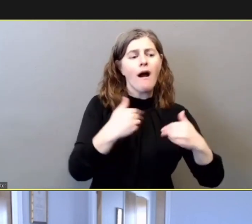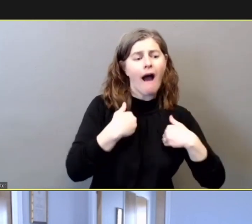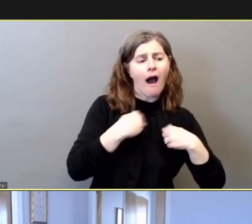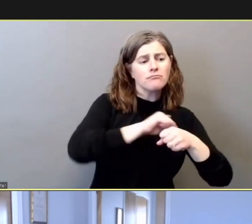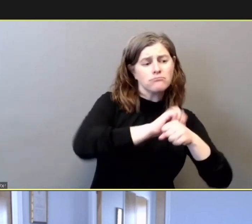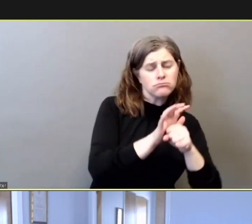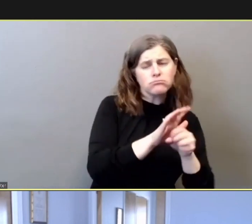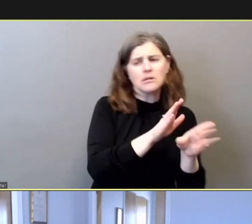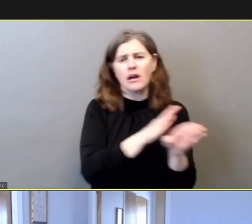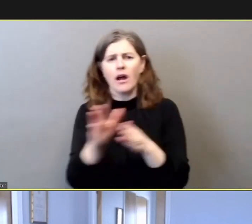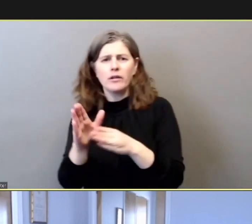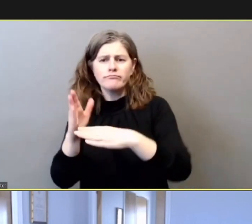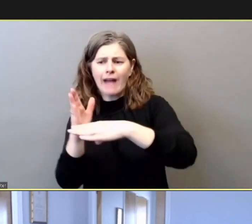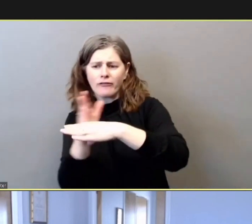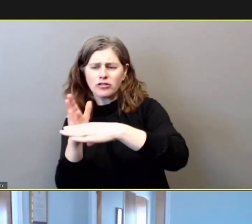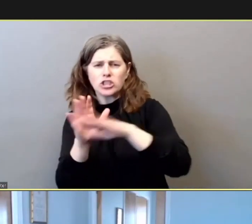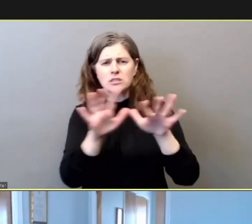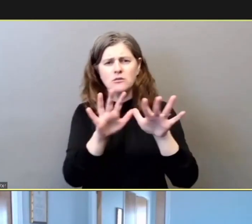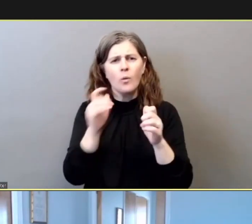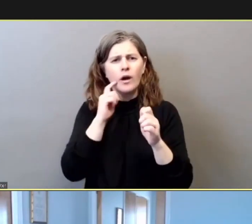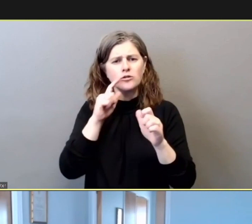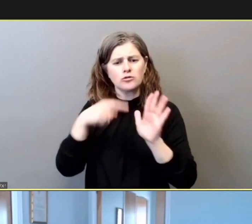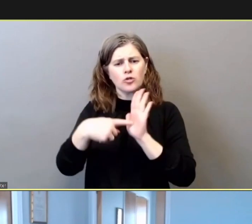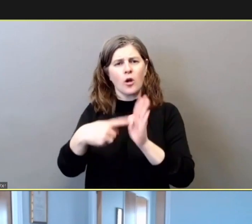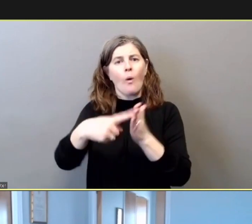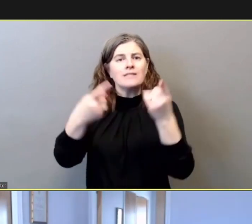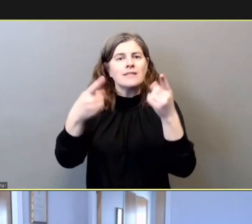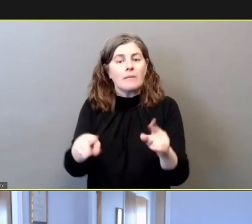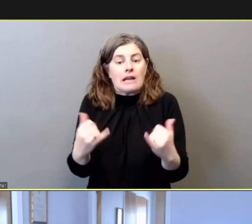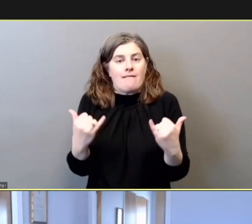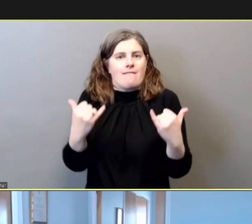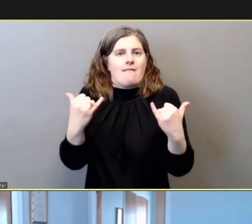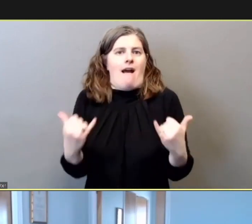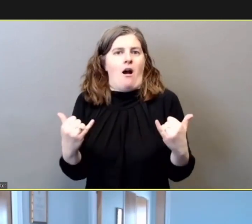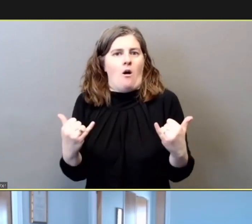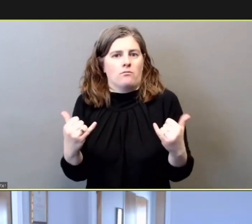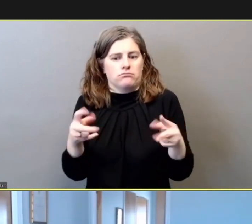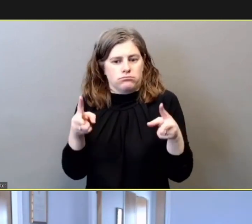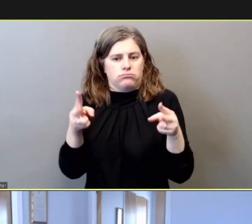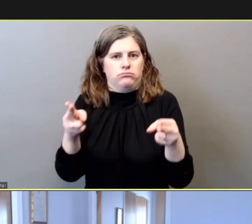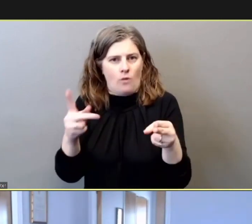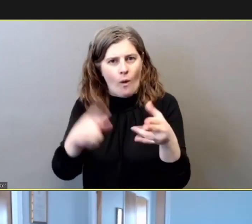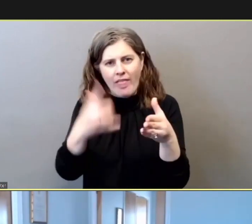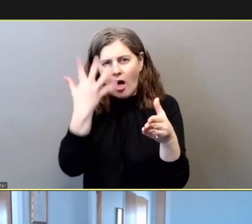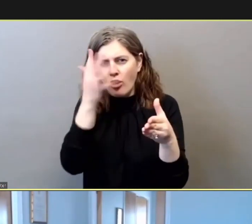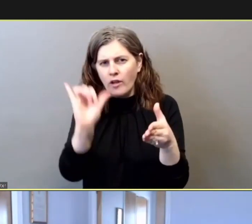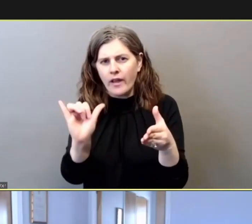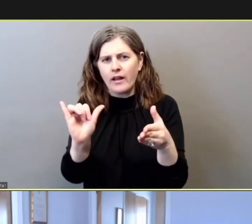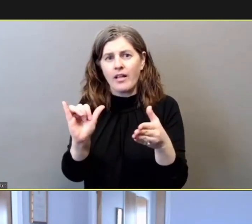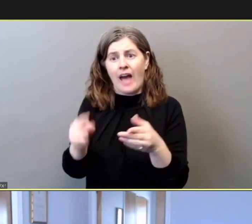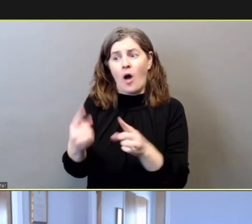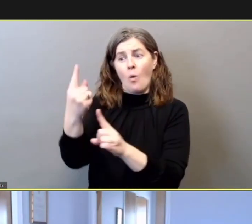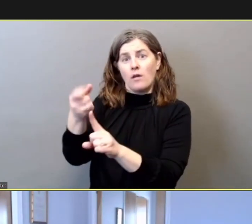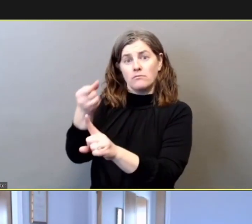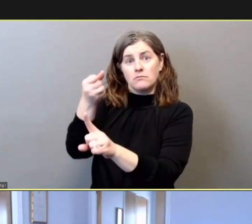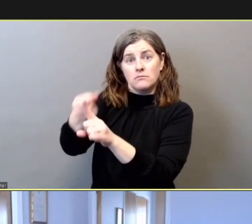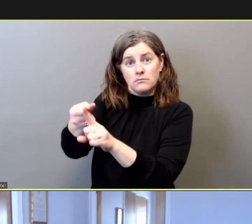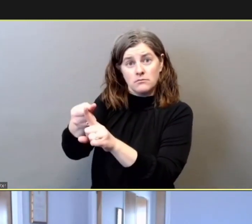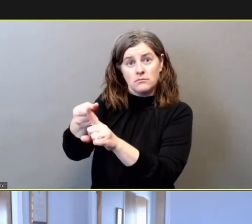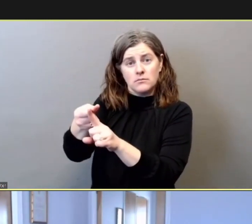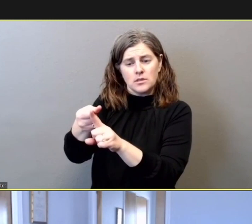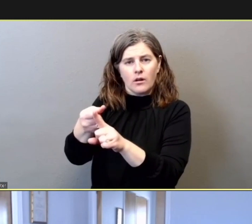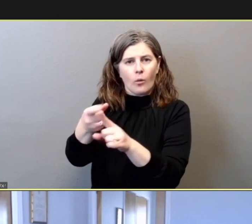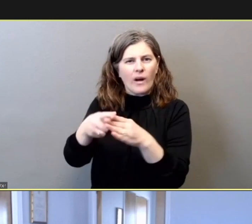a snapshot of what's happening now. So what is that incidence that is affecting the county